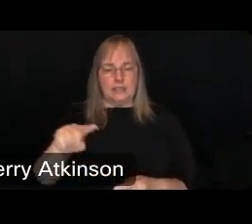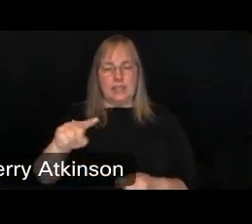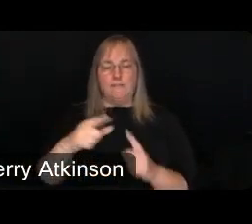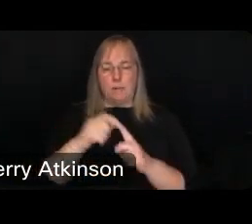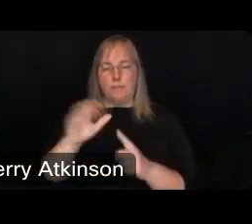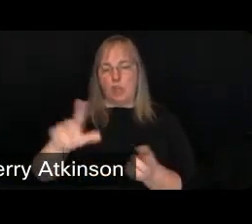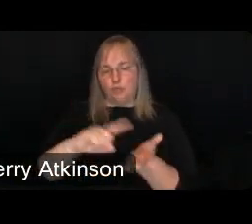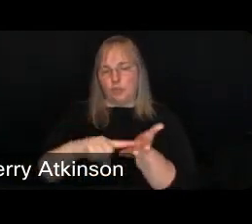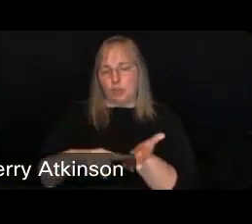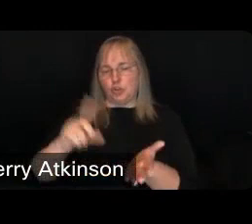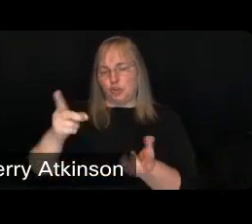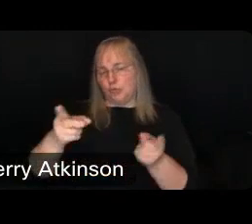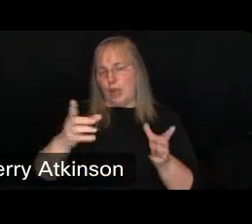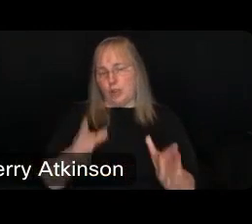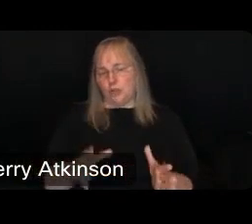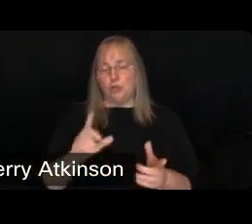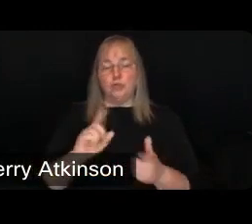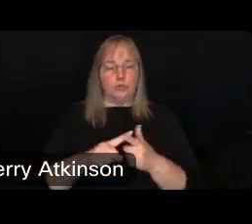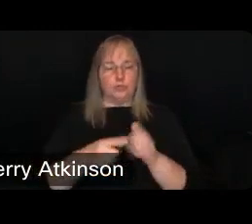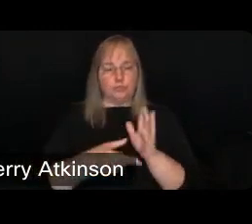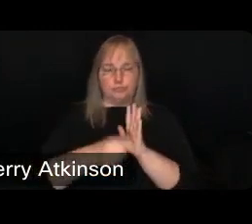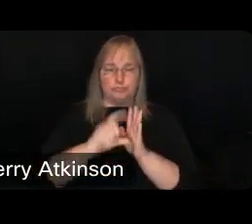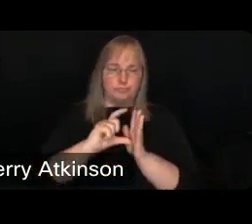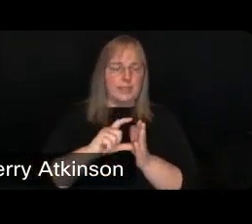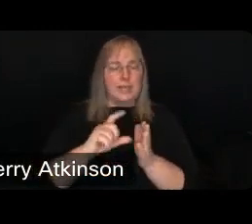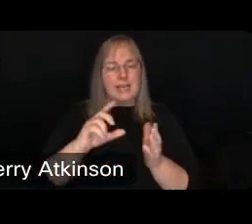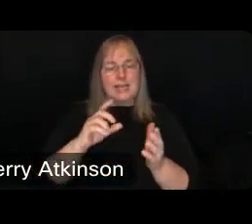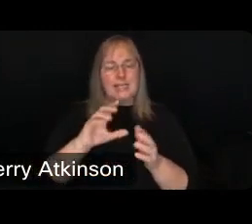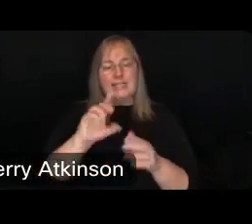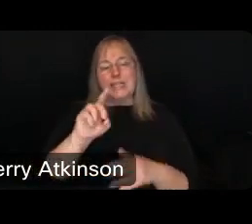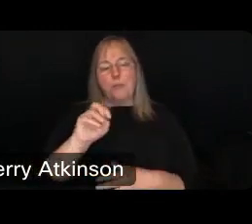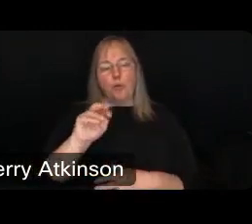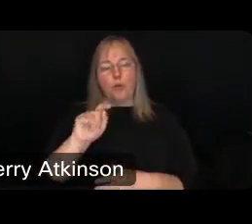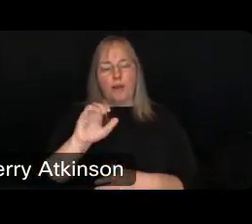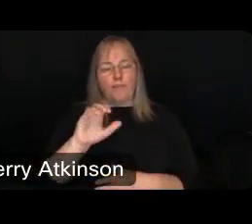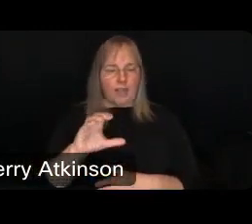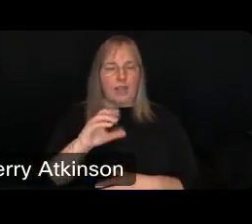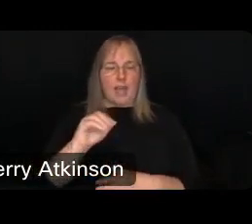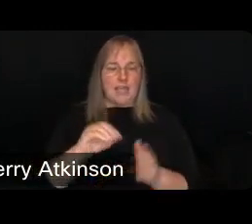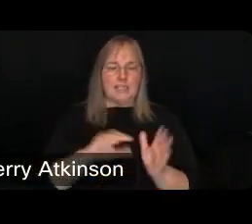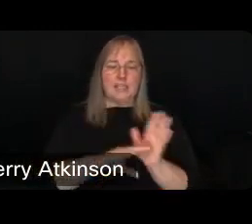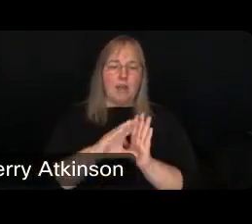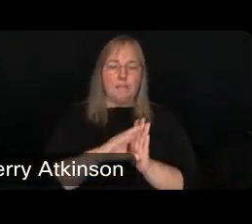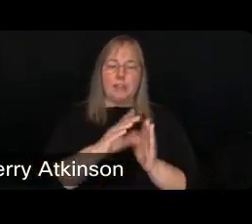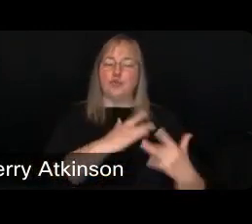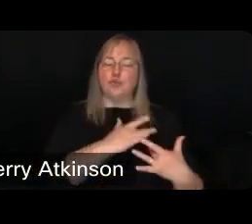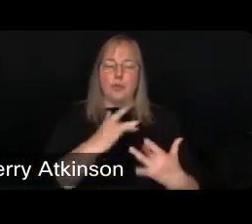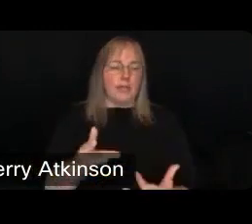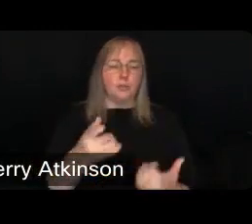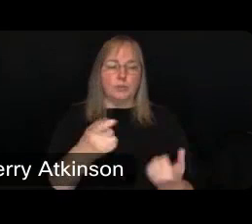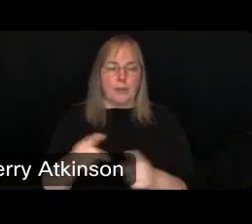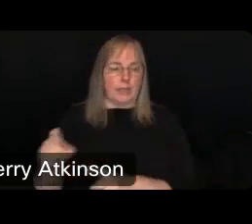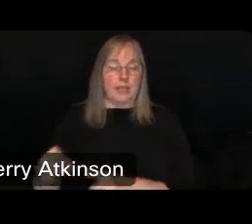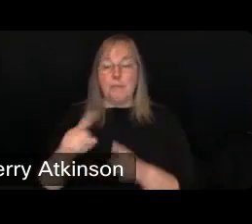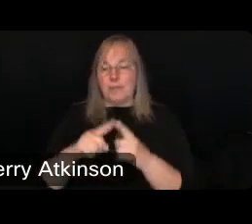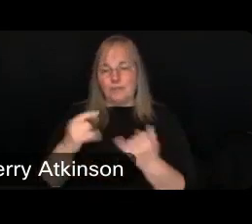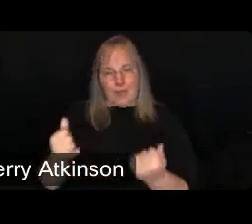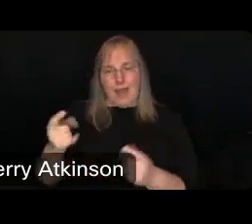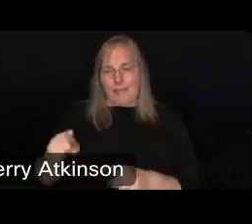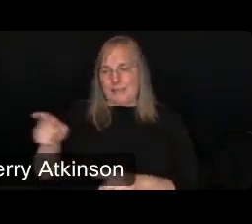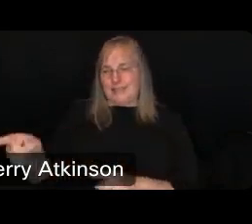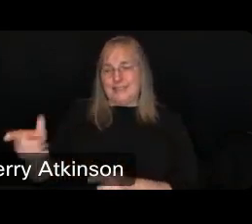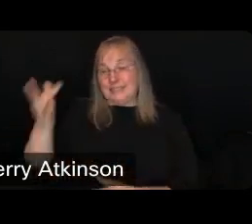go over the demographic and development trends there, which the committee is always interested in. Today he is sick, but he provided me